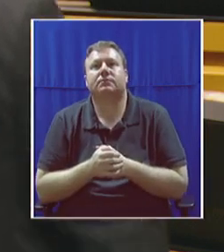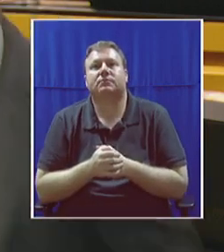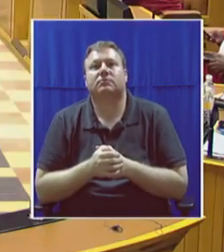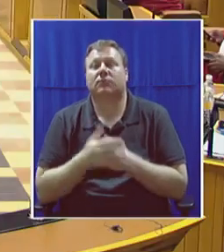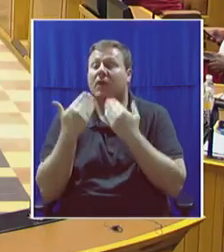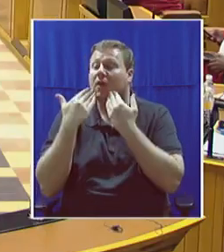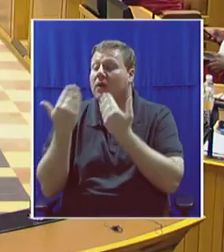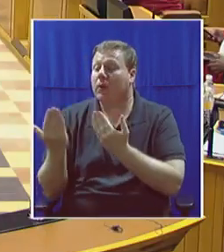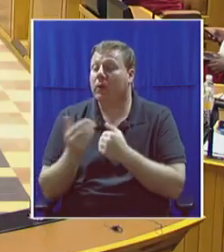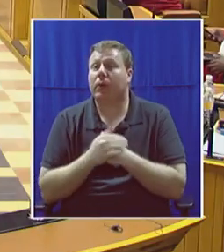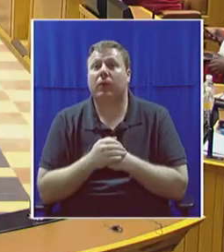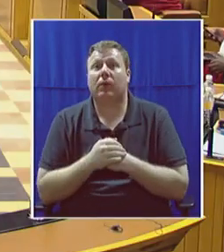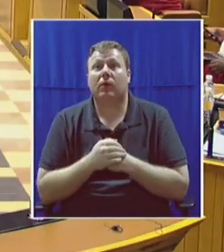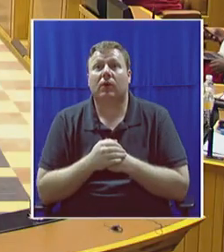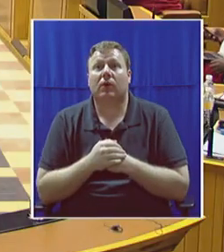thank